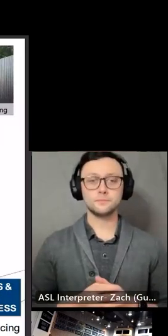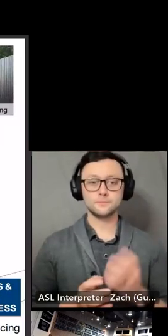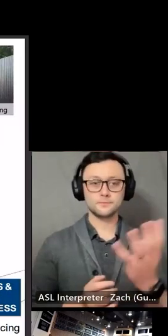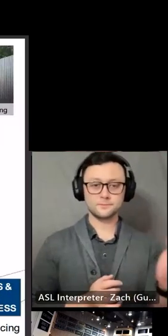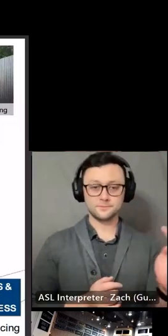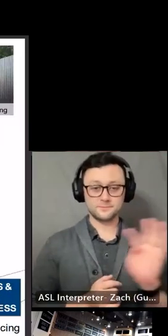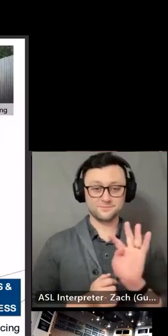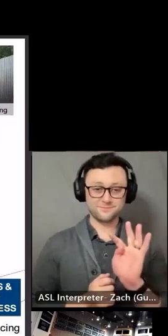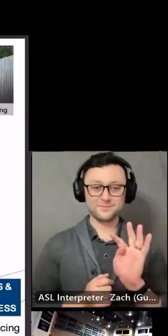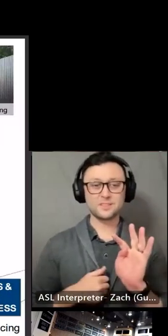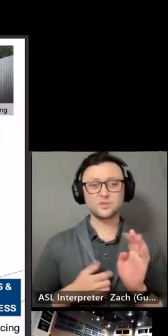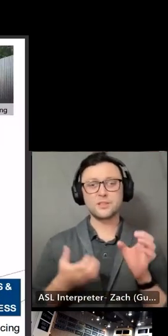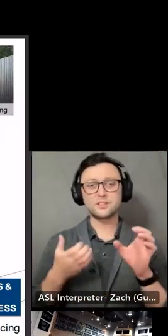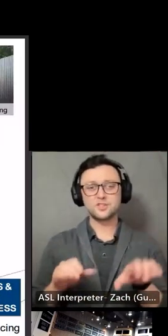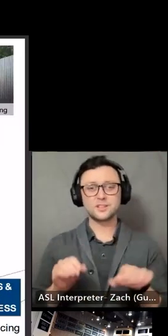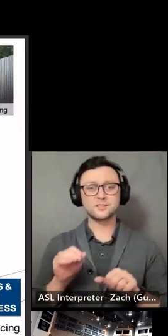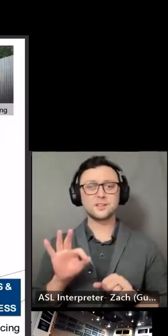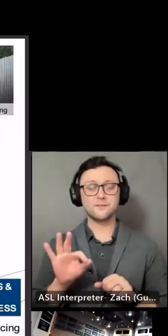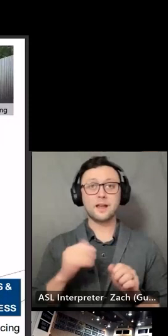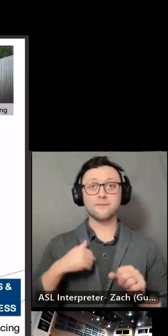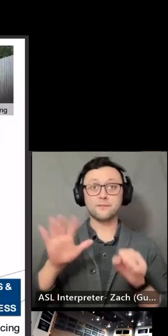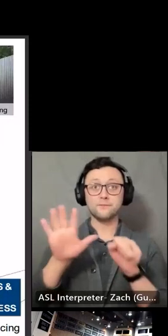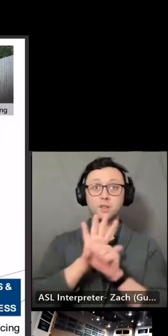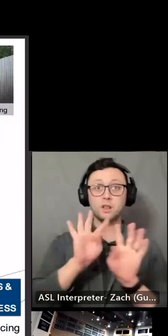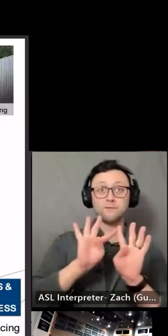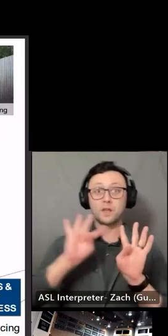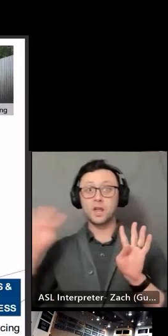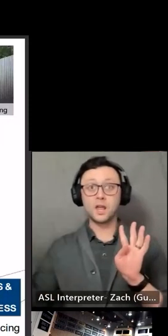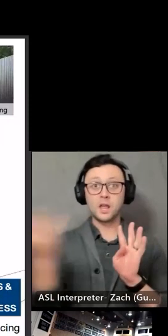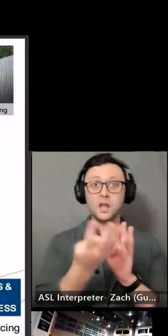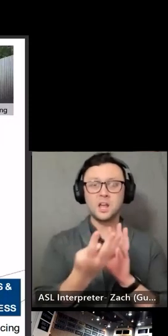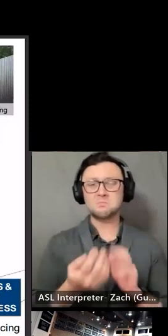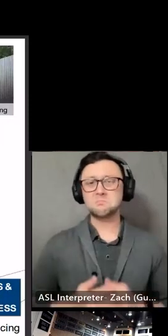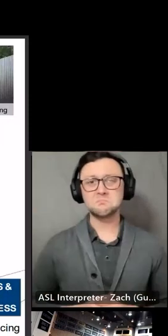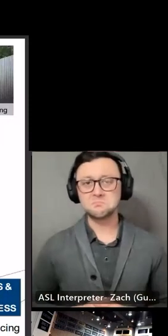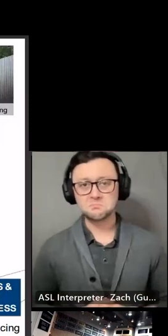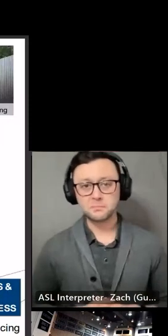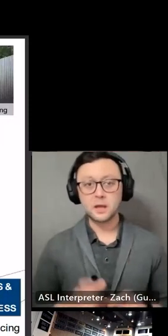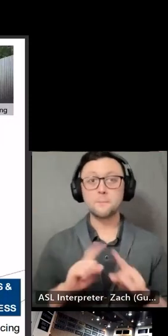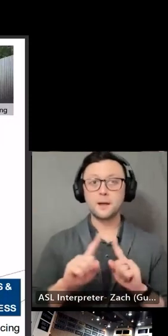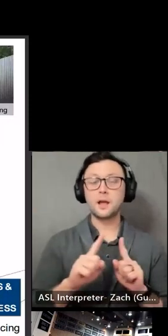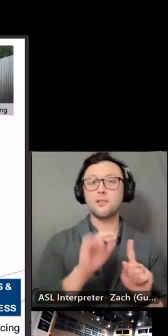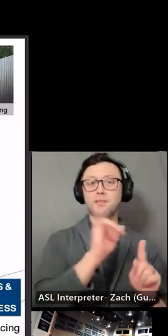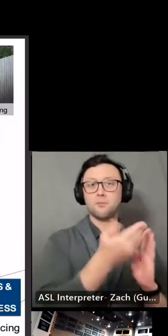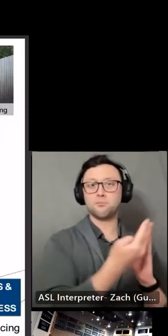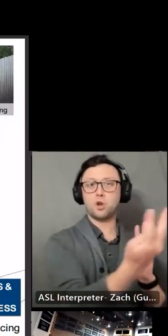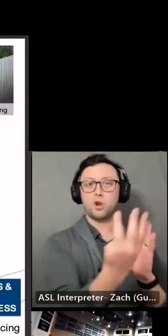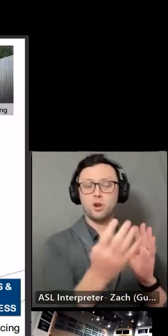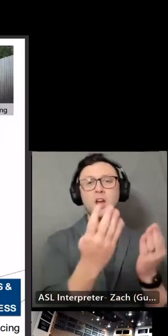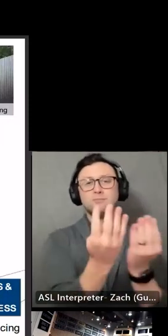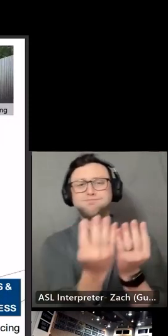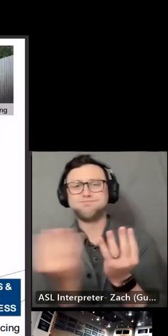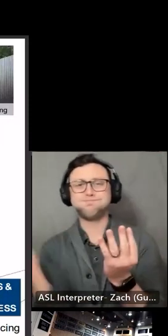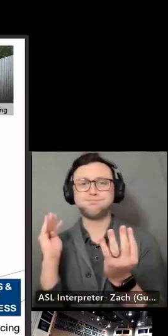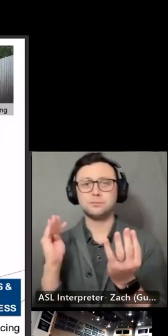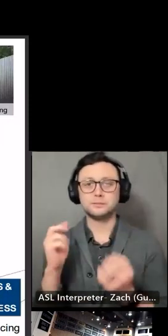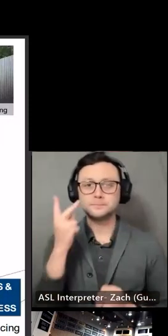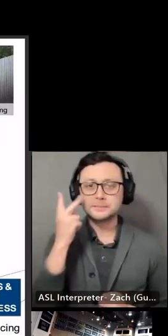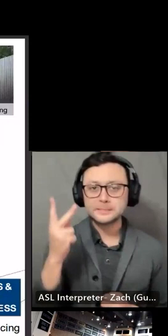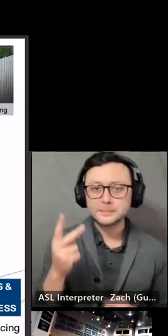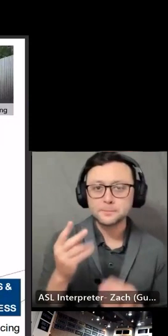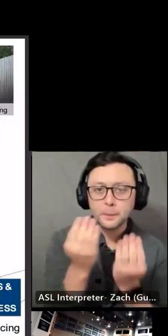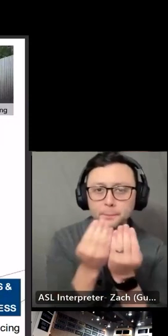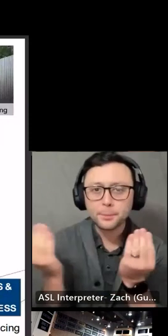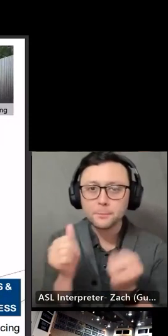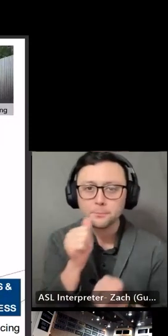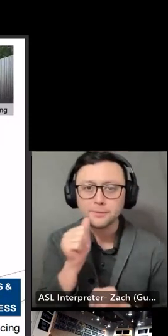actually anticipate needing kind of full fencing around in our discussion of our security folks. And so that's another kind of benefit for the interface